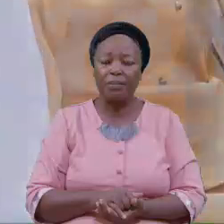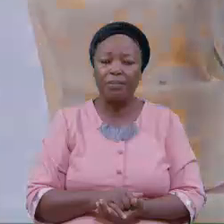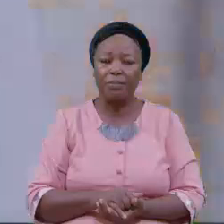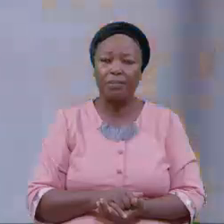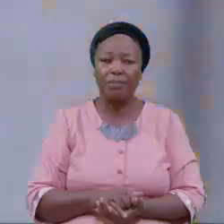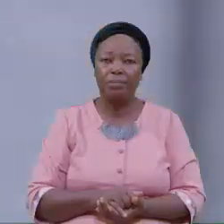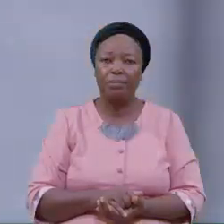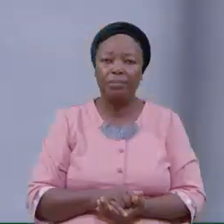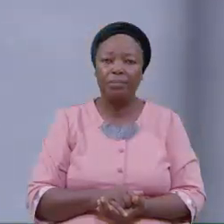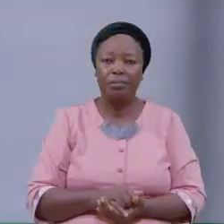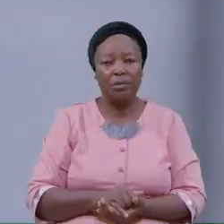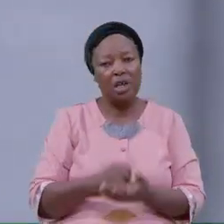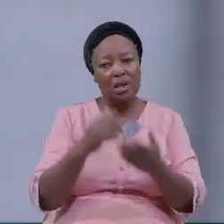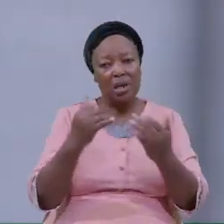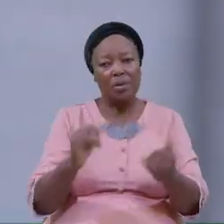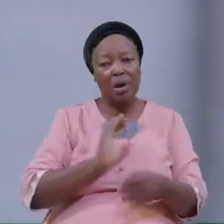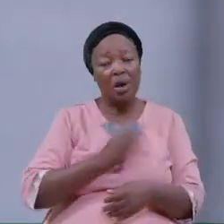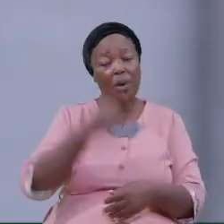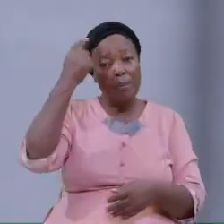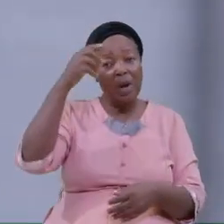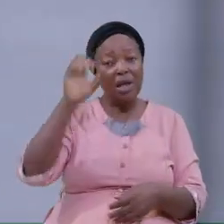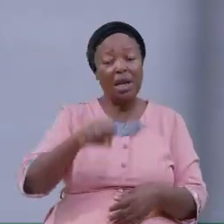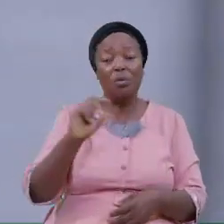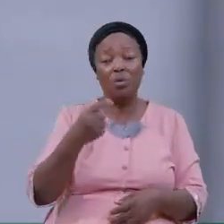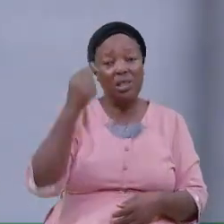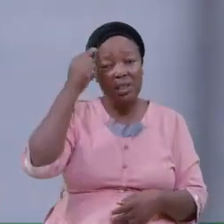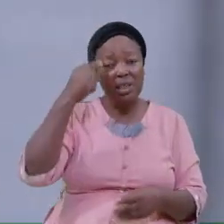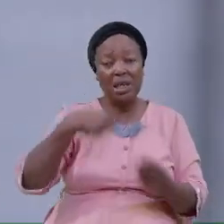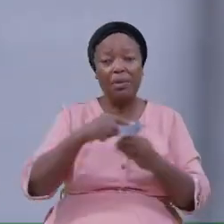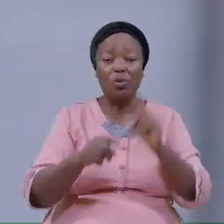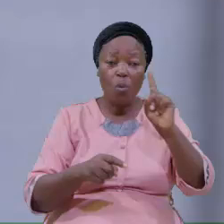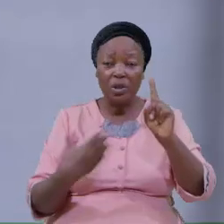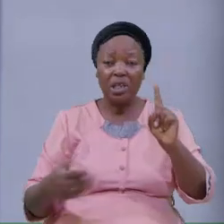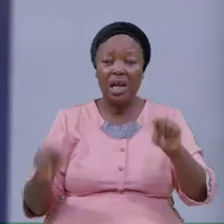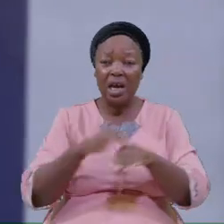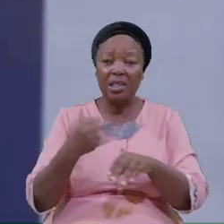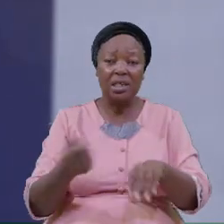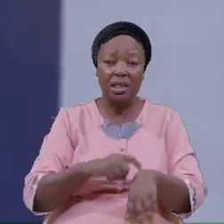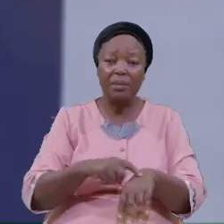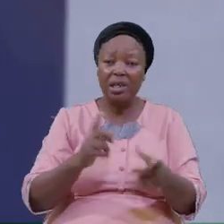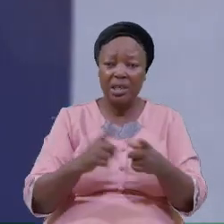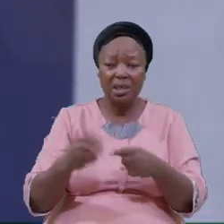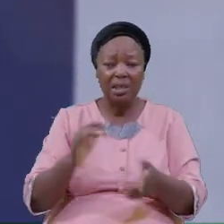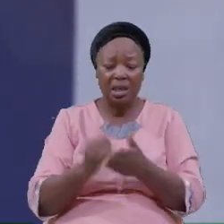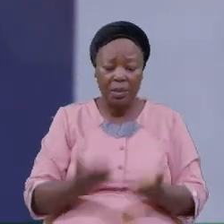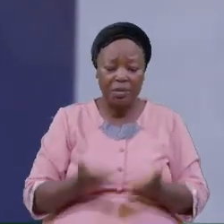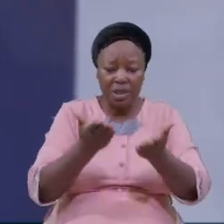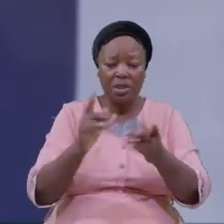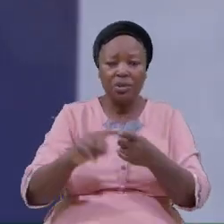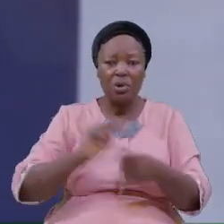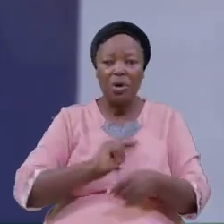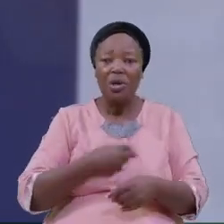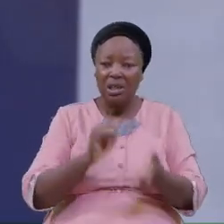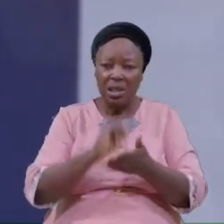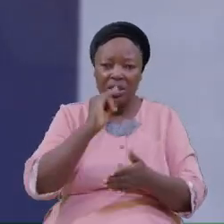Now, minds can only think about one thing at a time, and the things they are presenting to us, that's what we are thinking